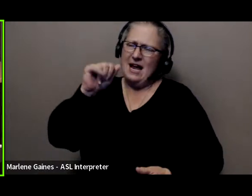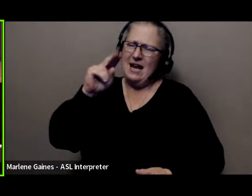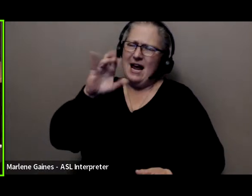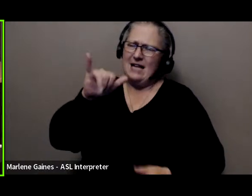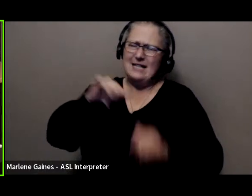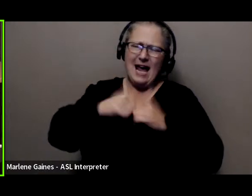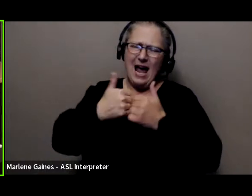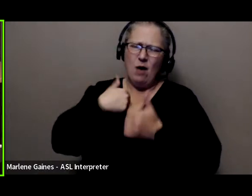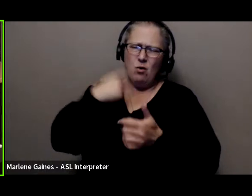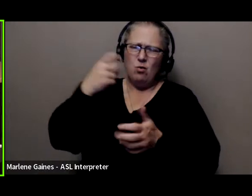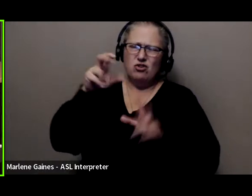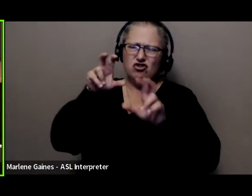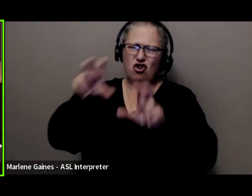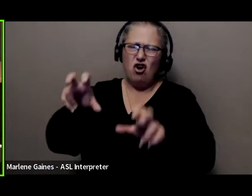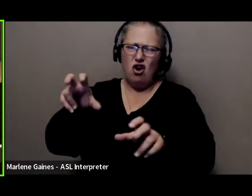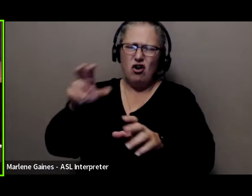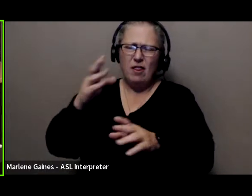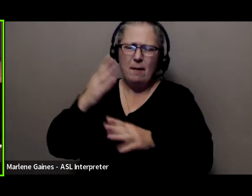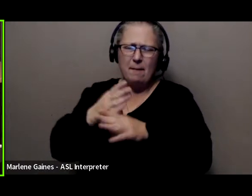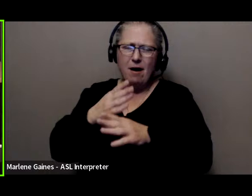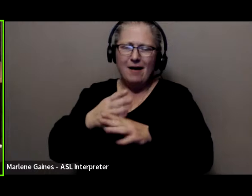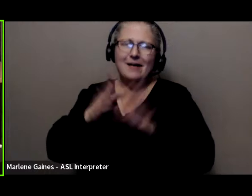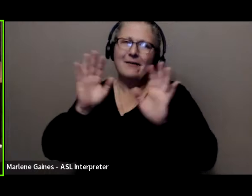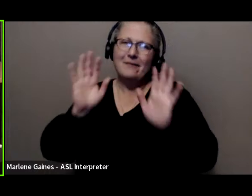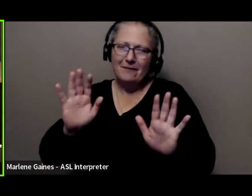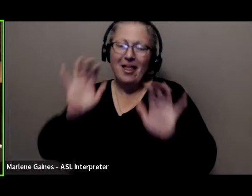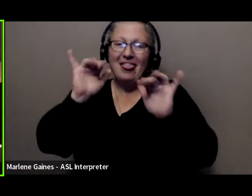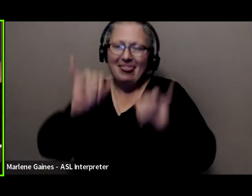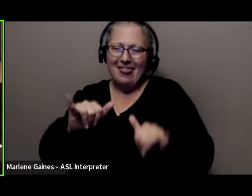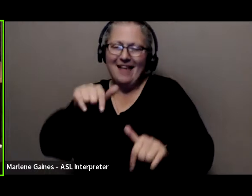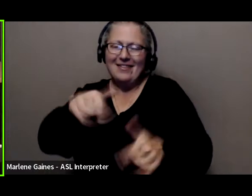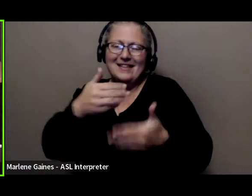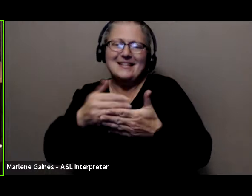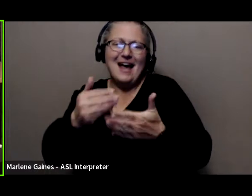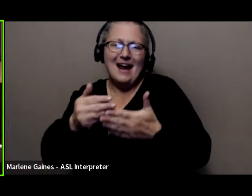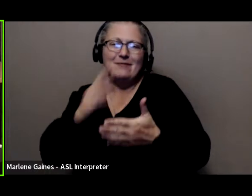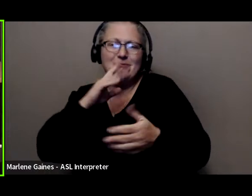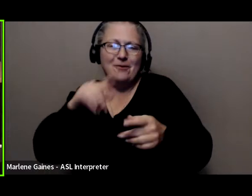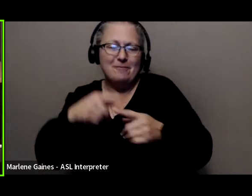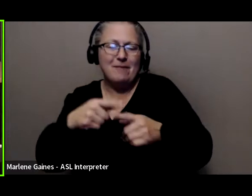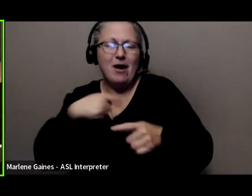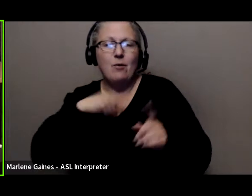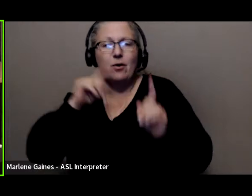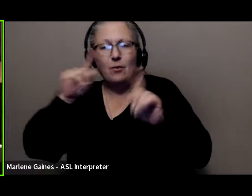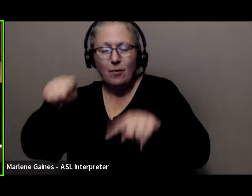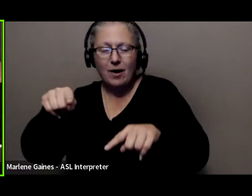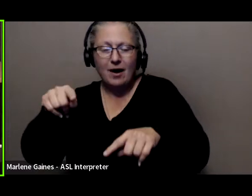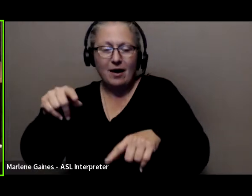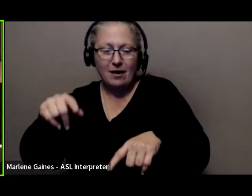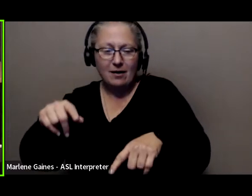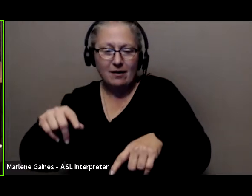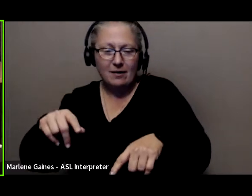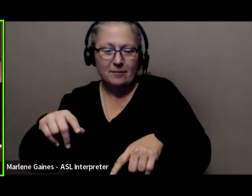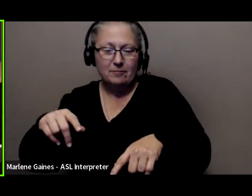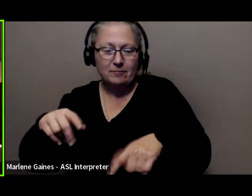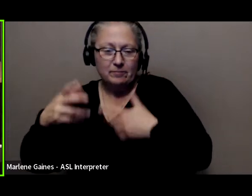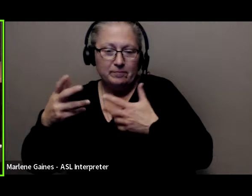charge these buses? Well, this is where this item comes into play. We went out for